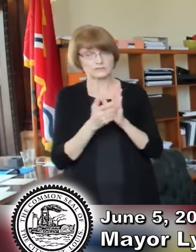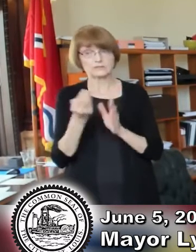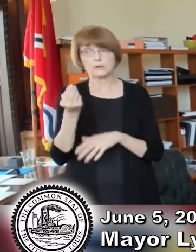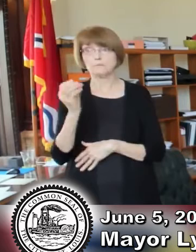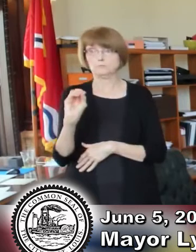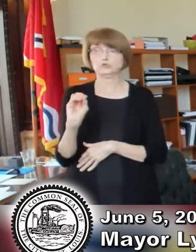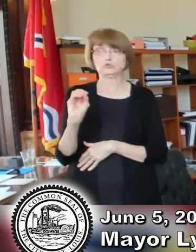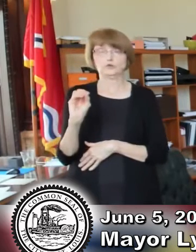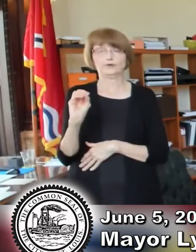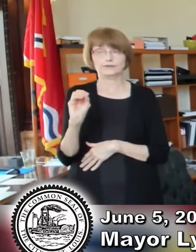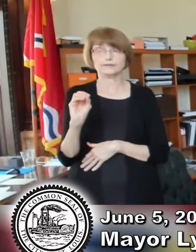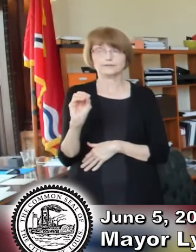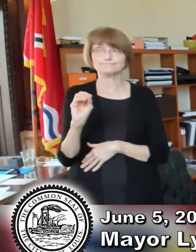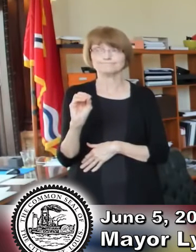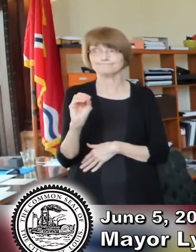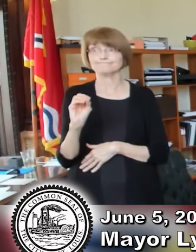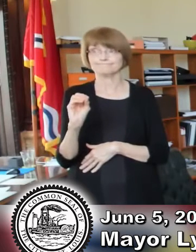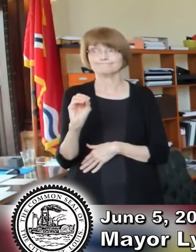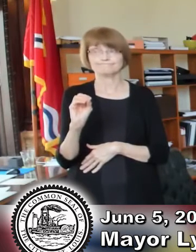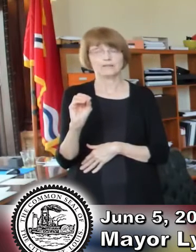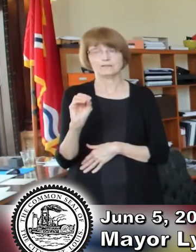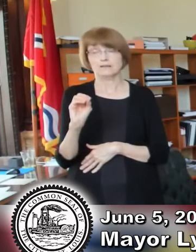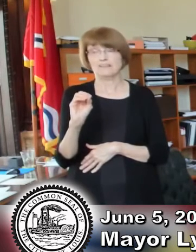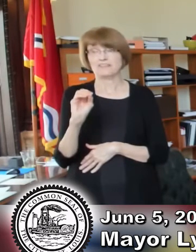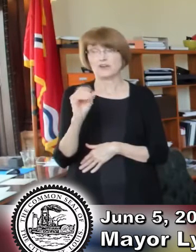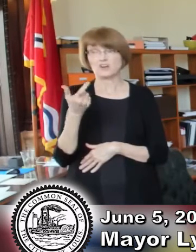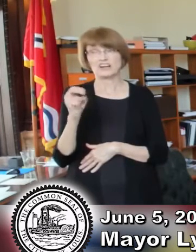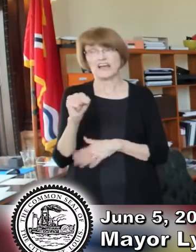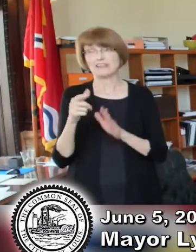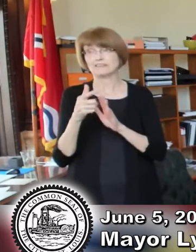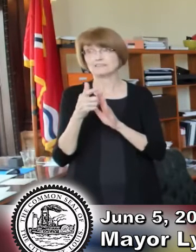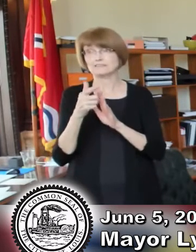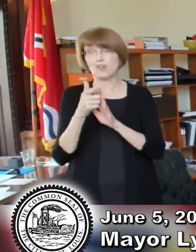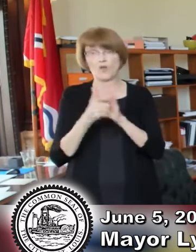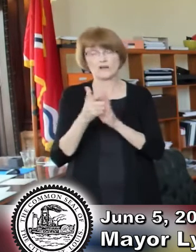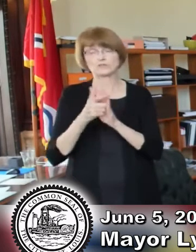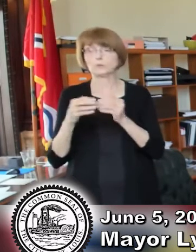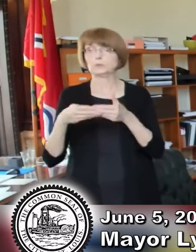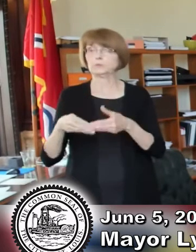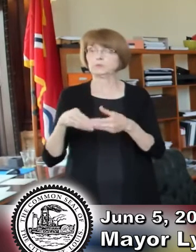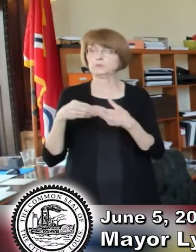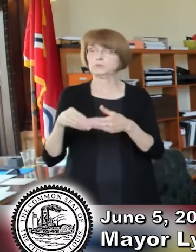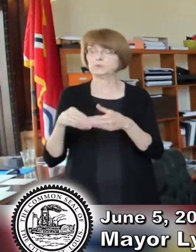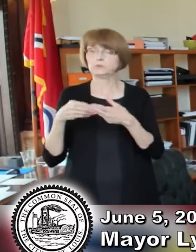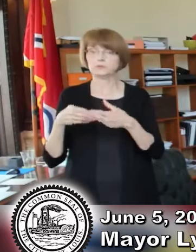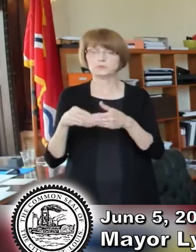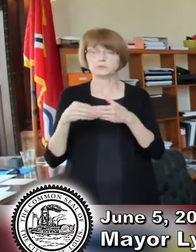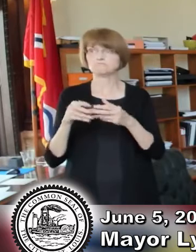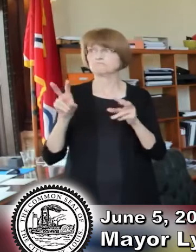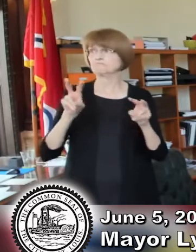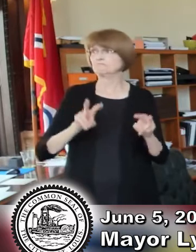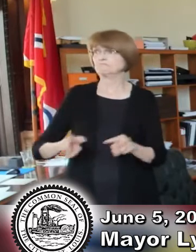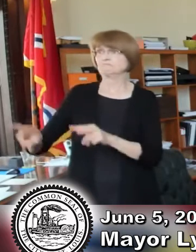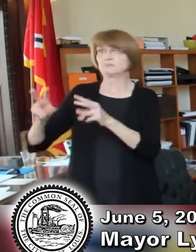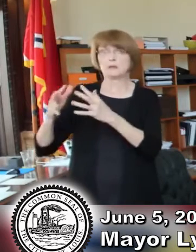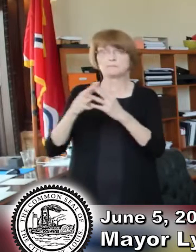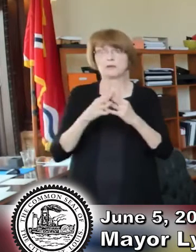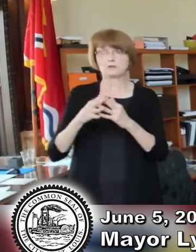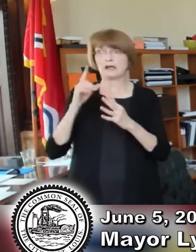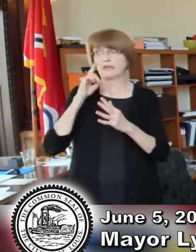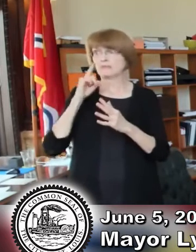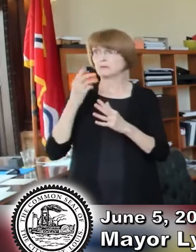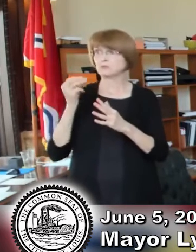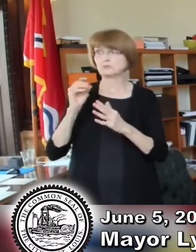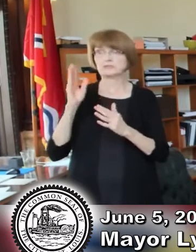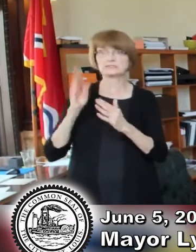about probably as loose on gun legislation as anywhere in the country. I don't know of anywhere that has looser gun laws